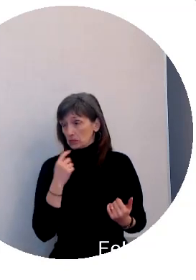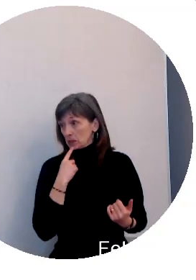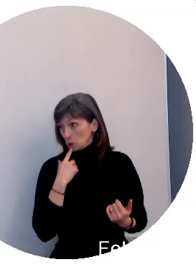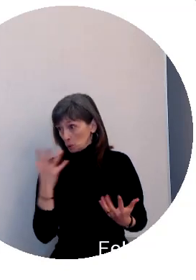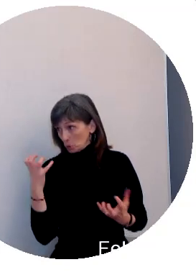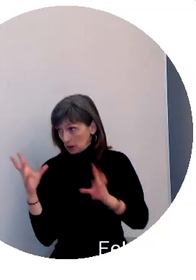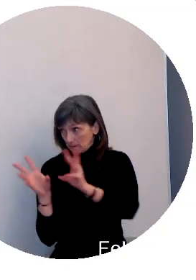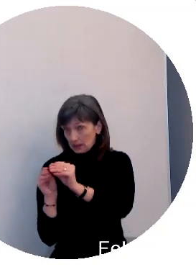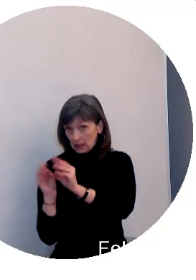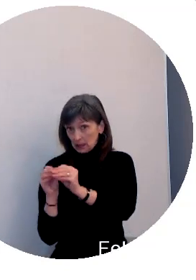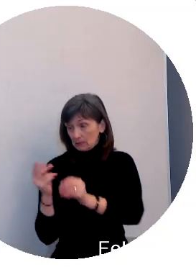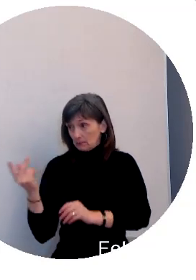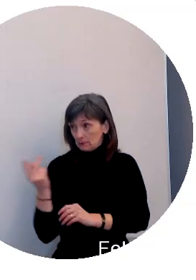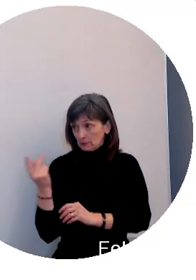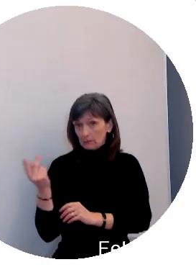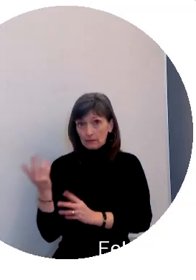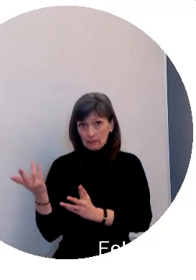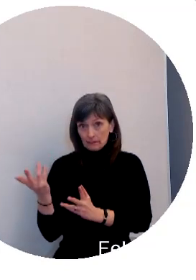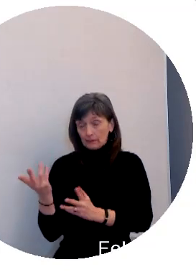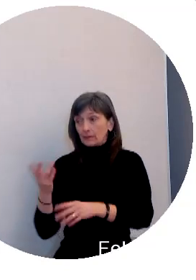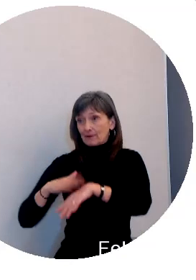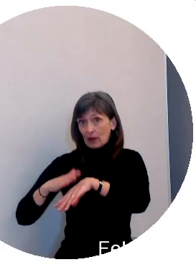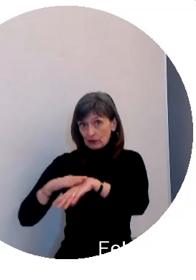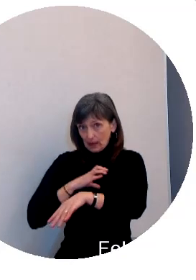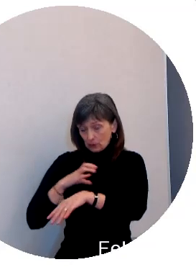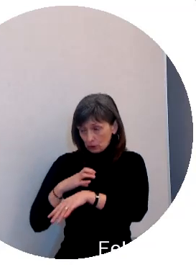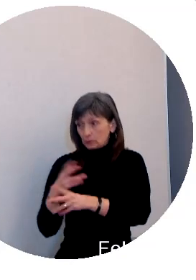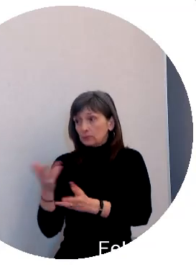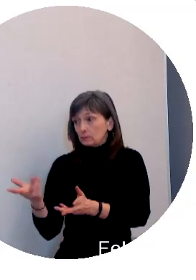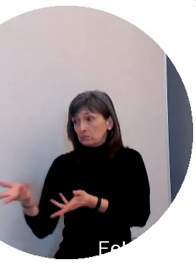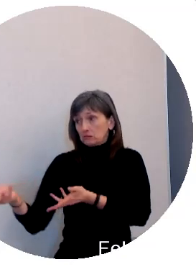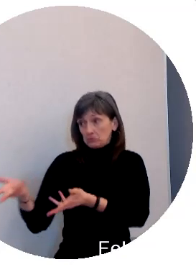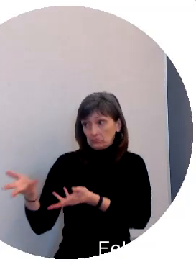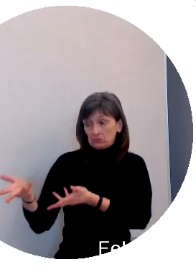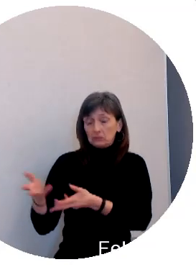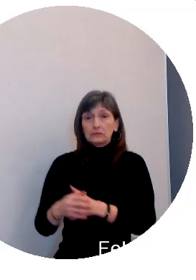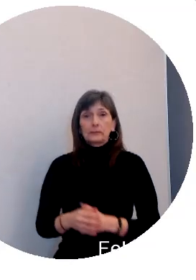the Status of Women Provincial Advisory Council, and